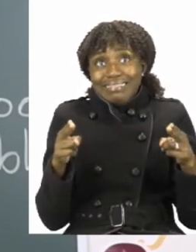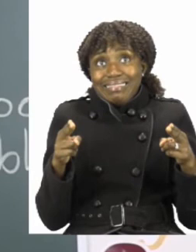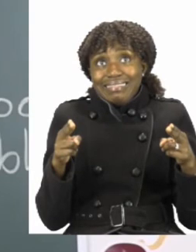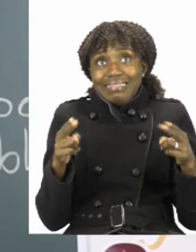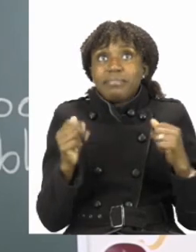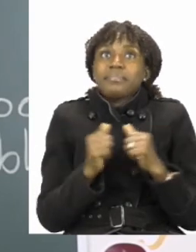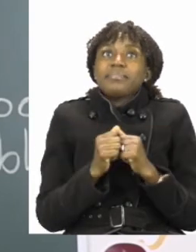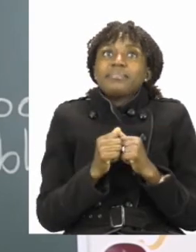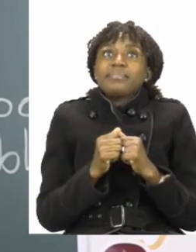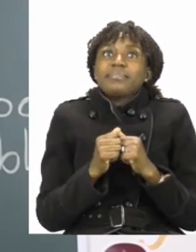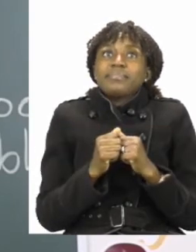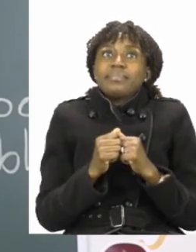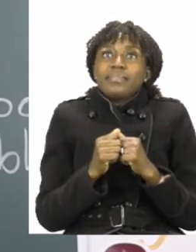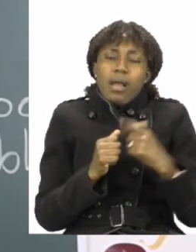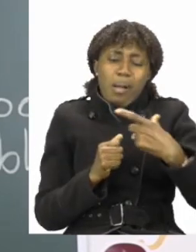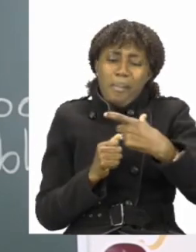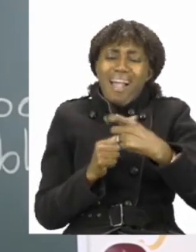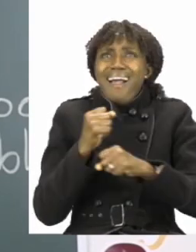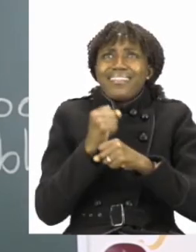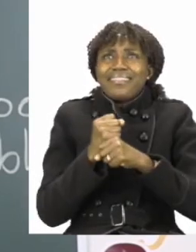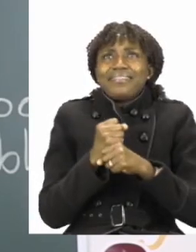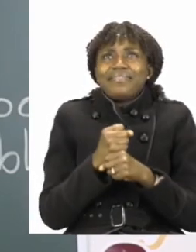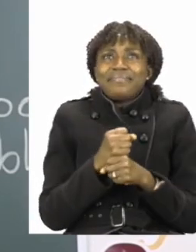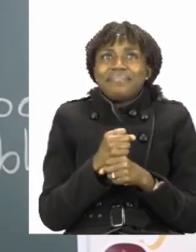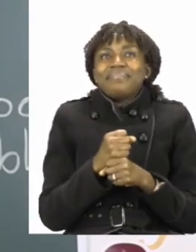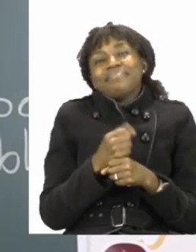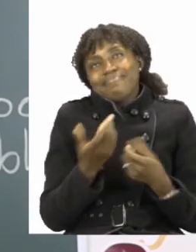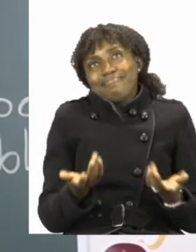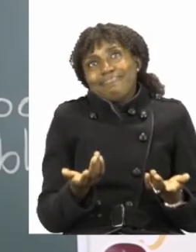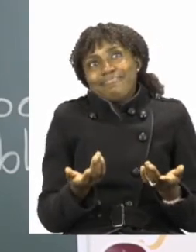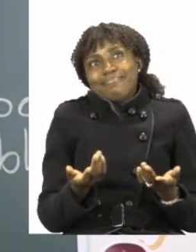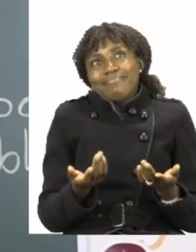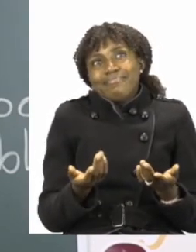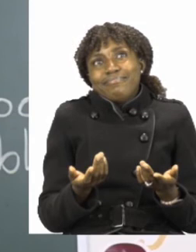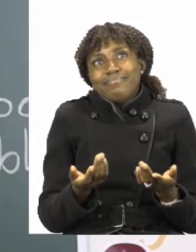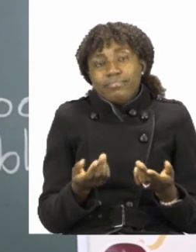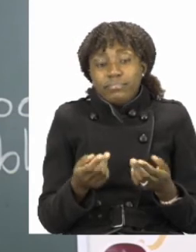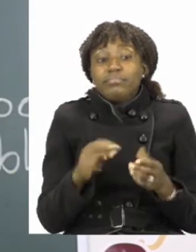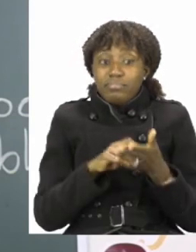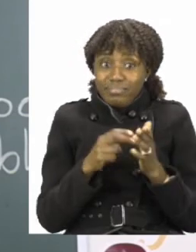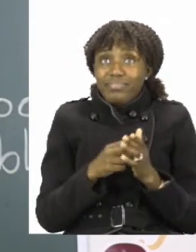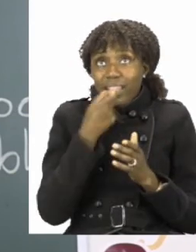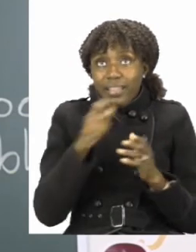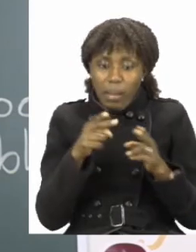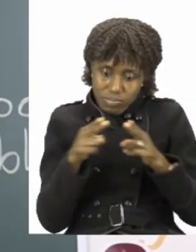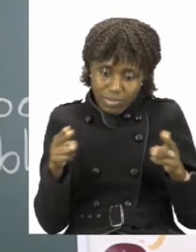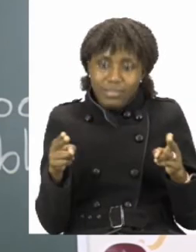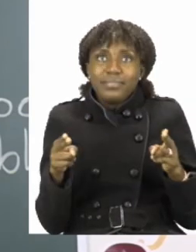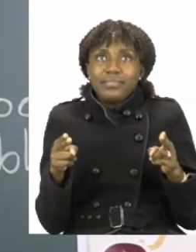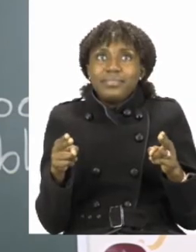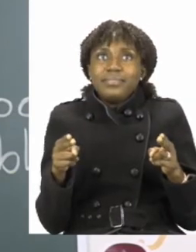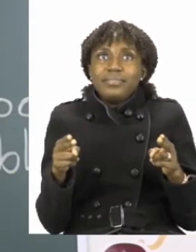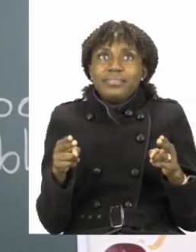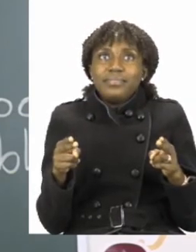in my one hand, but it's very difficult for me to actually measure it. So that means it is long. So we're going to